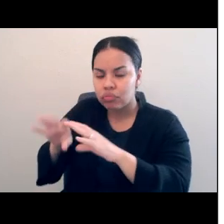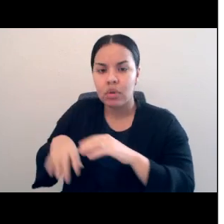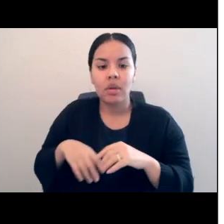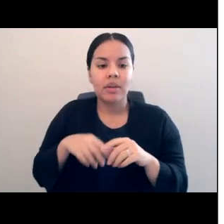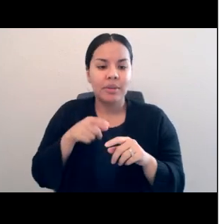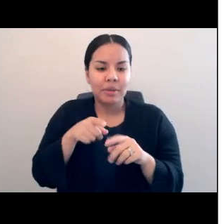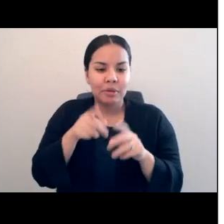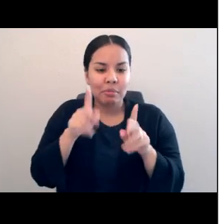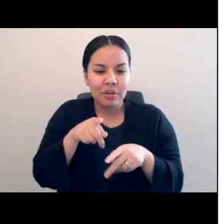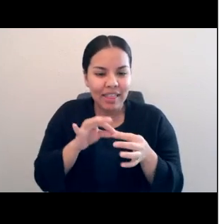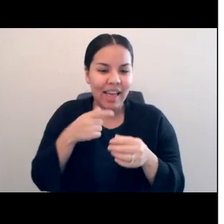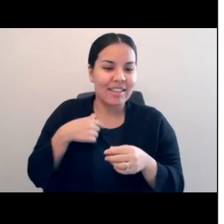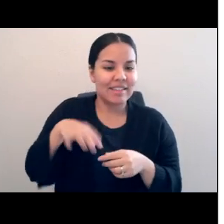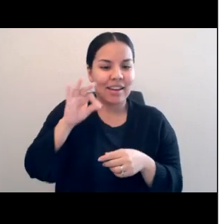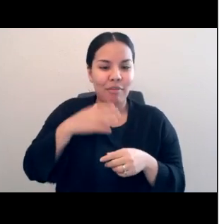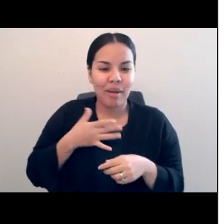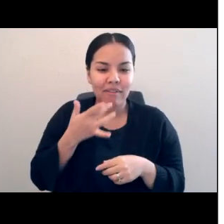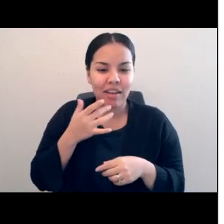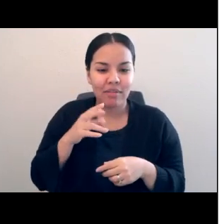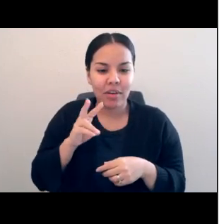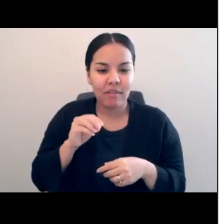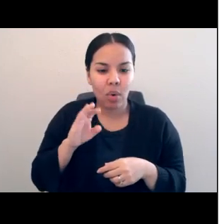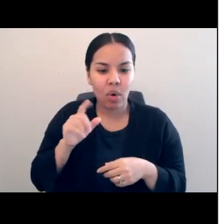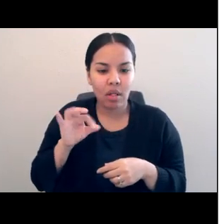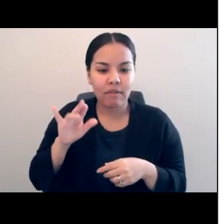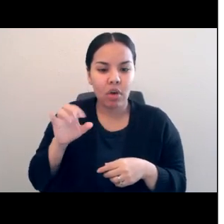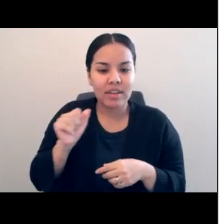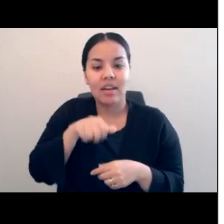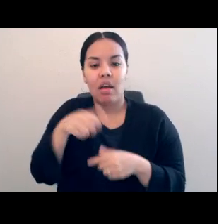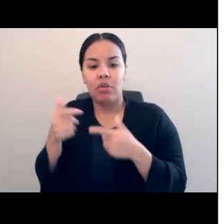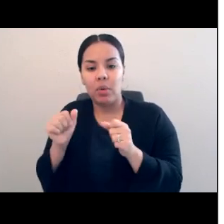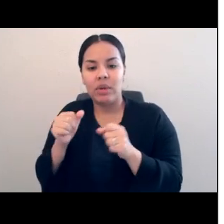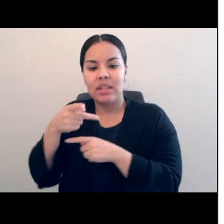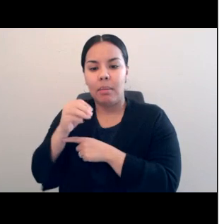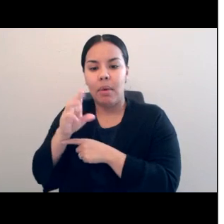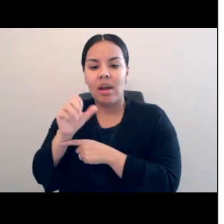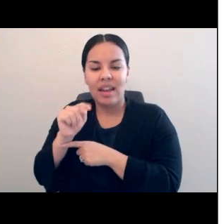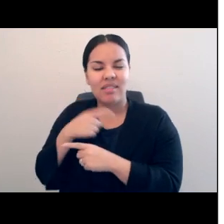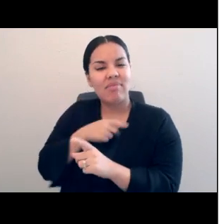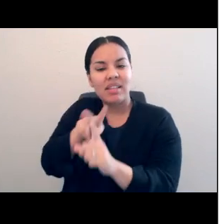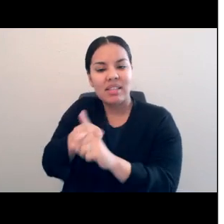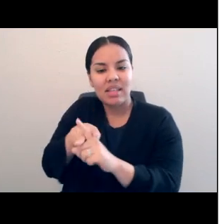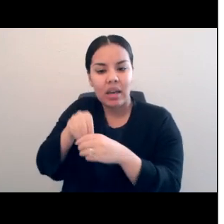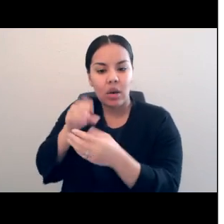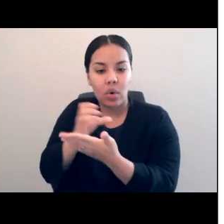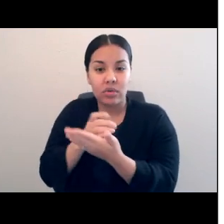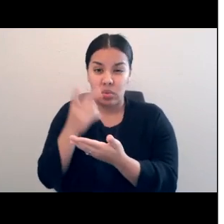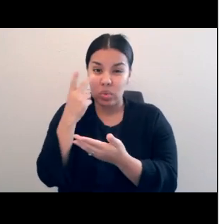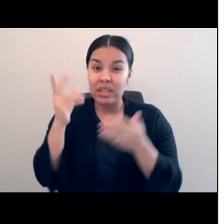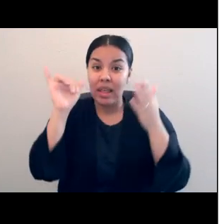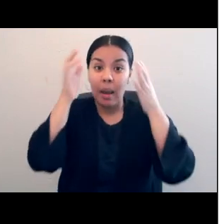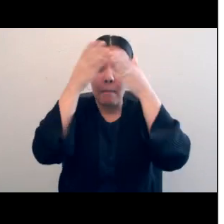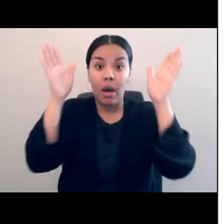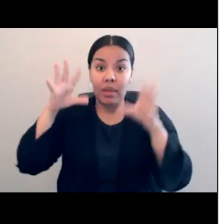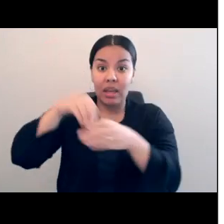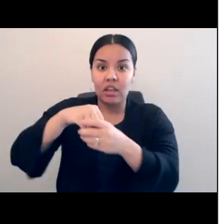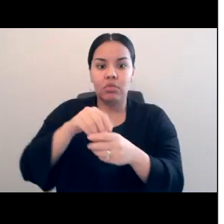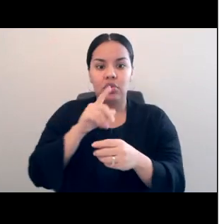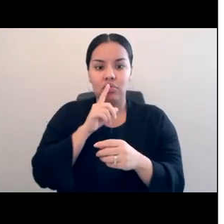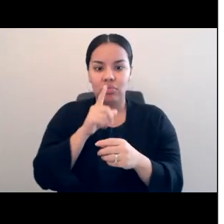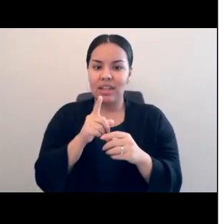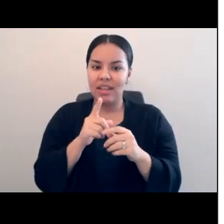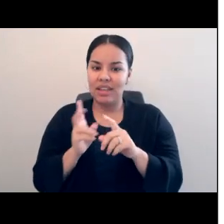Fries and other linguist podcasts, which I assign in courses. So we find a lot of this public engagement work is really being translated into